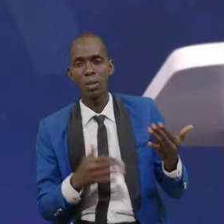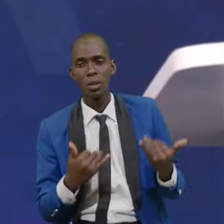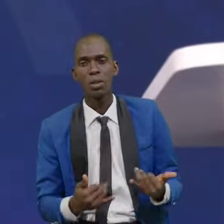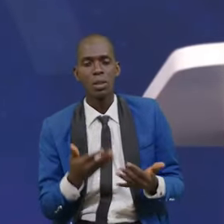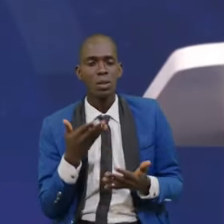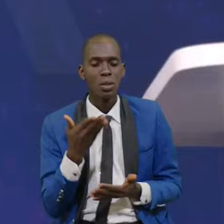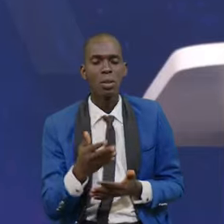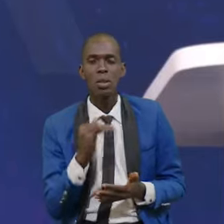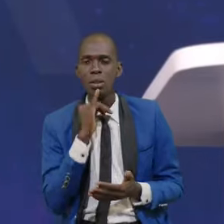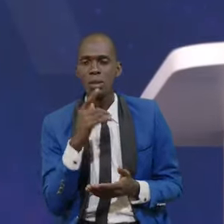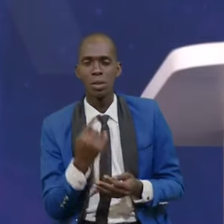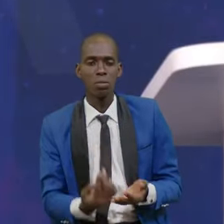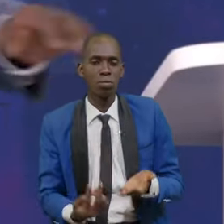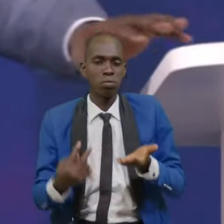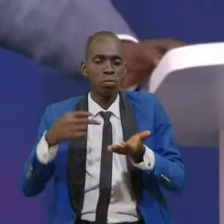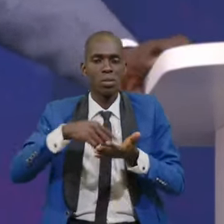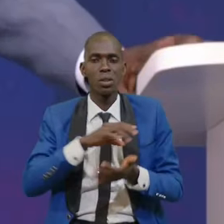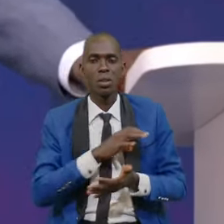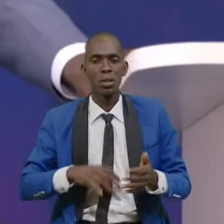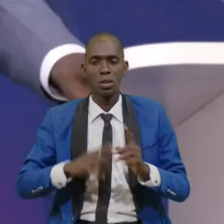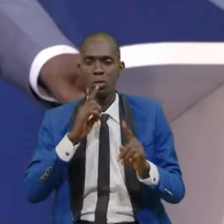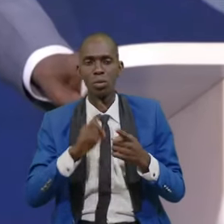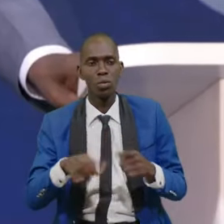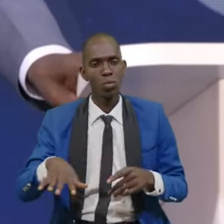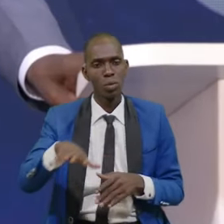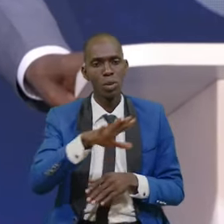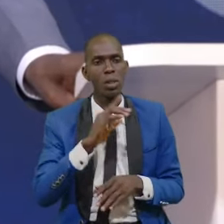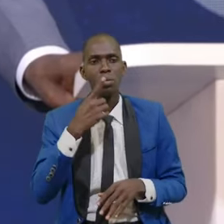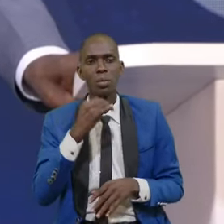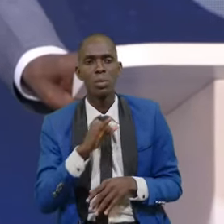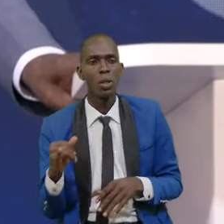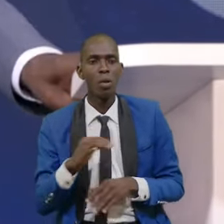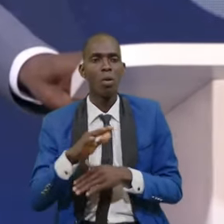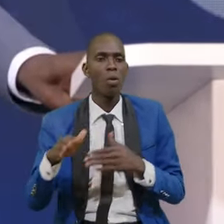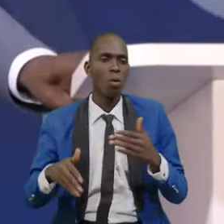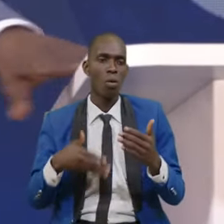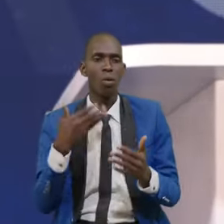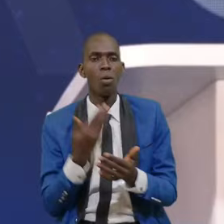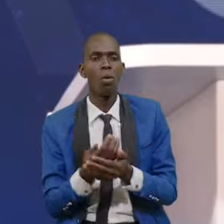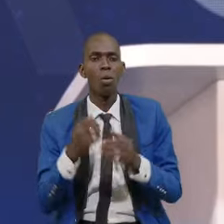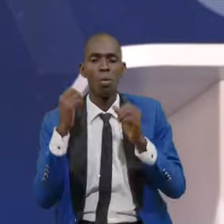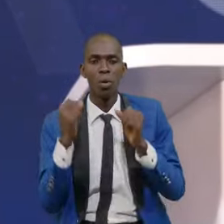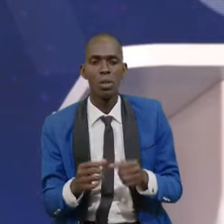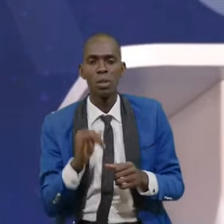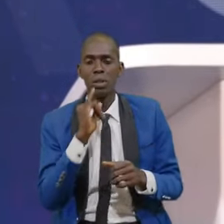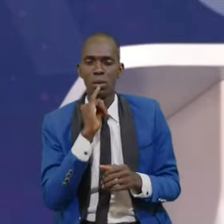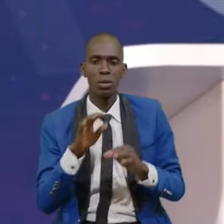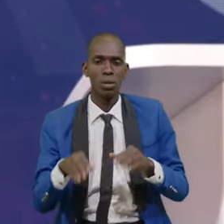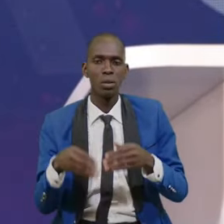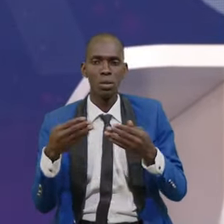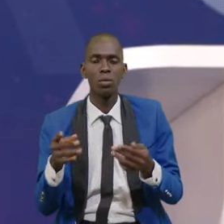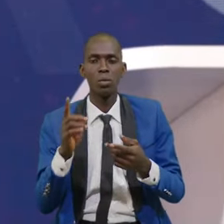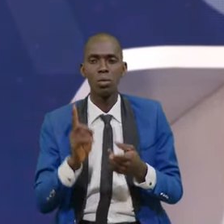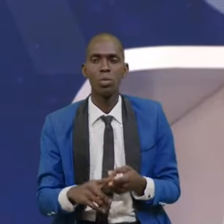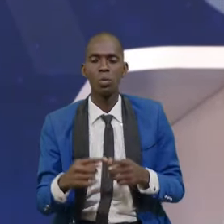Christ. And he spake unto them, saying, all power is given unto me